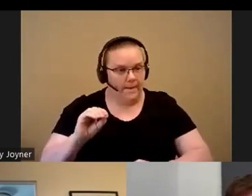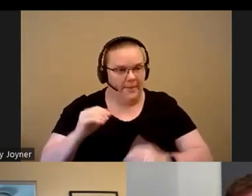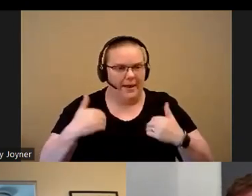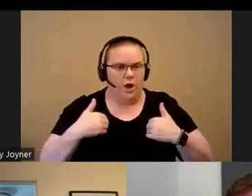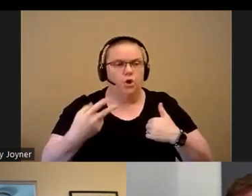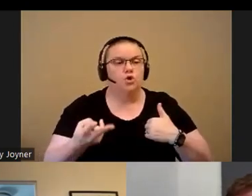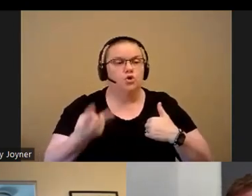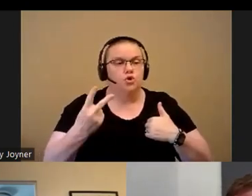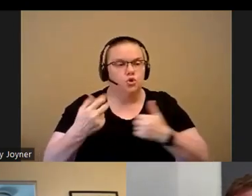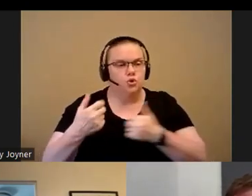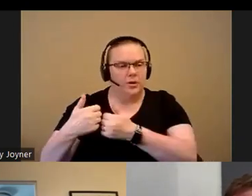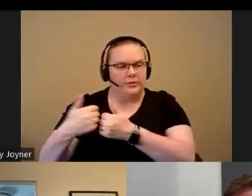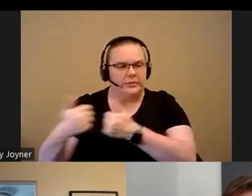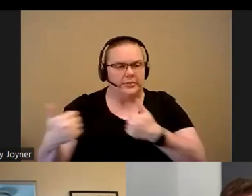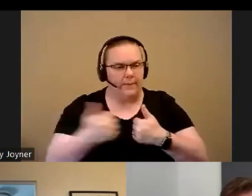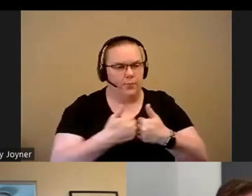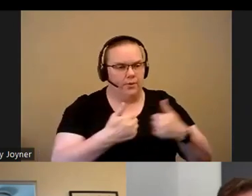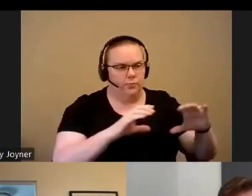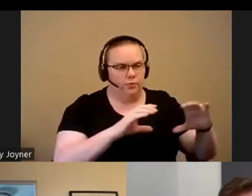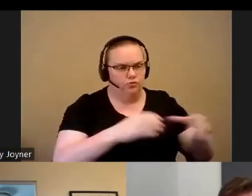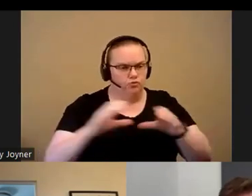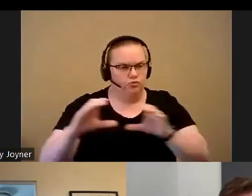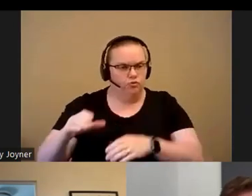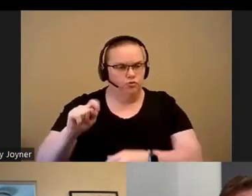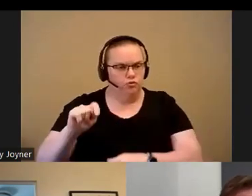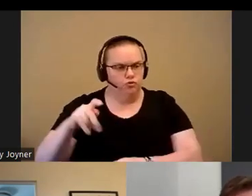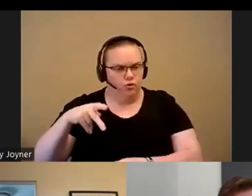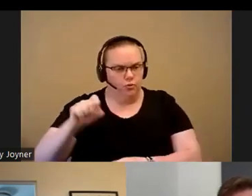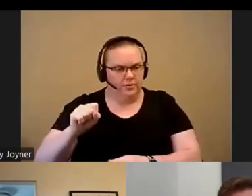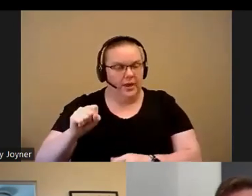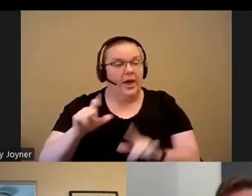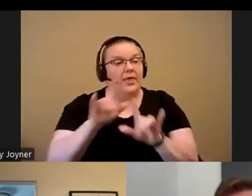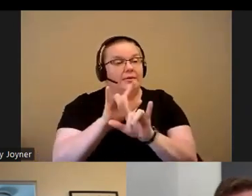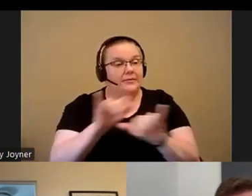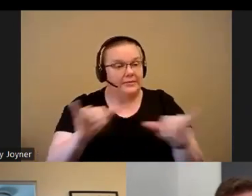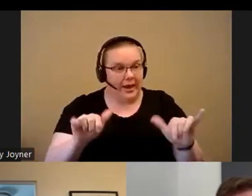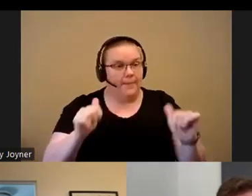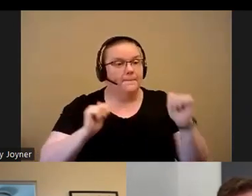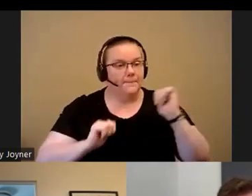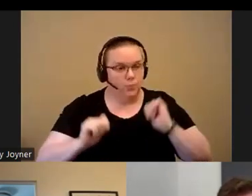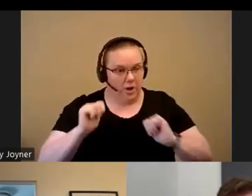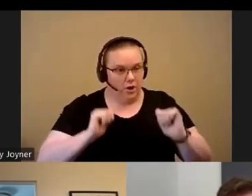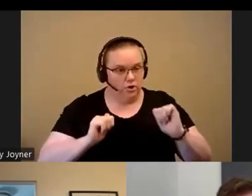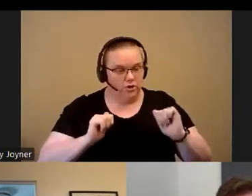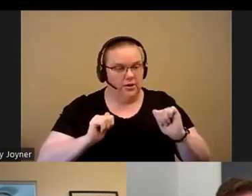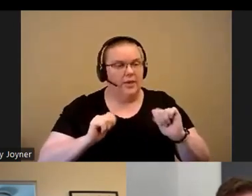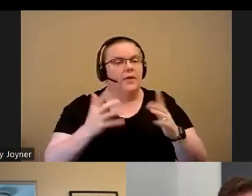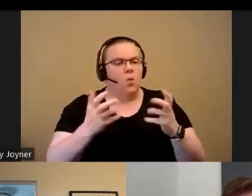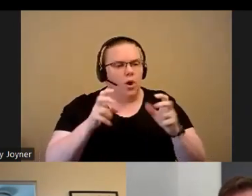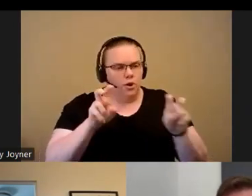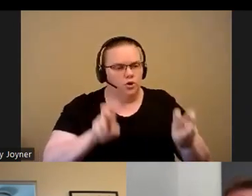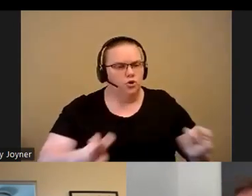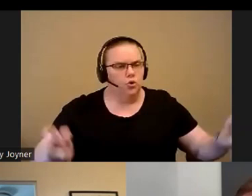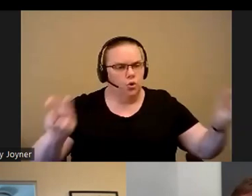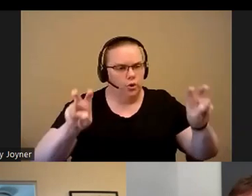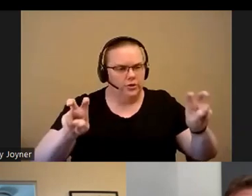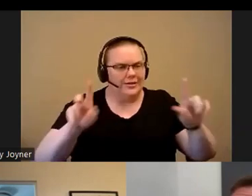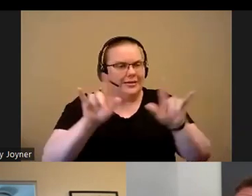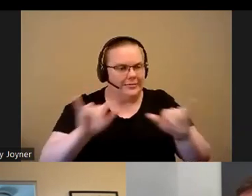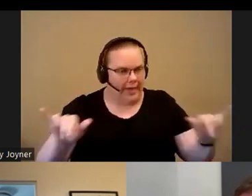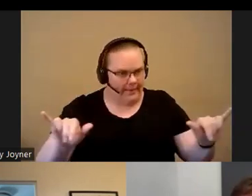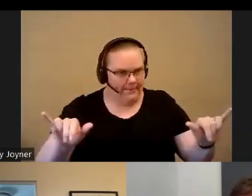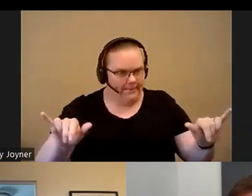troupes that were doing the same production, and they wanted them to be touring simultaneously in the US, which means they were going to